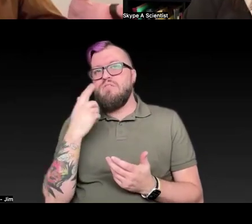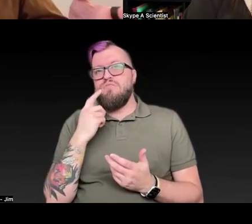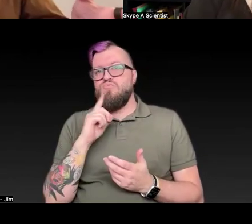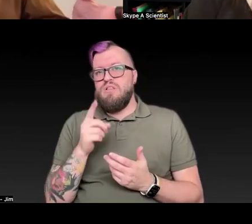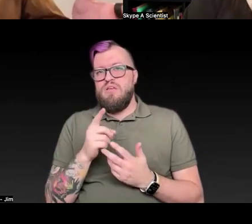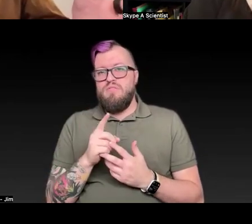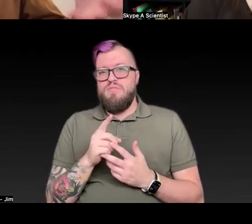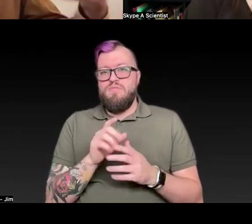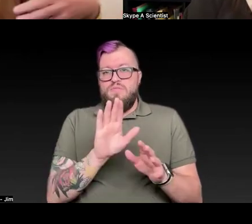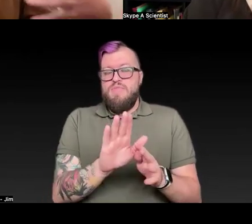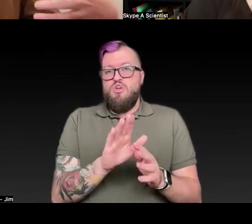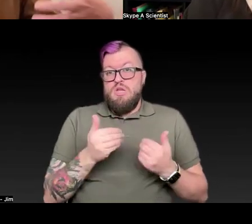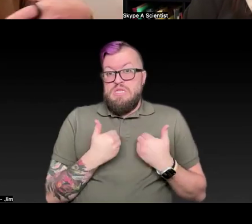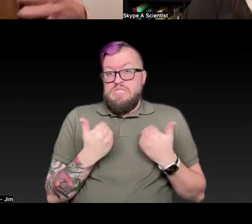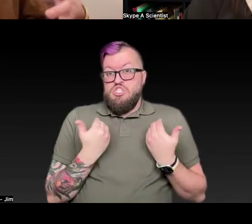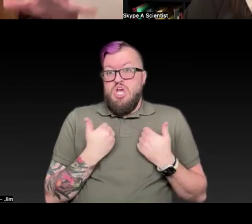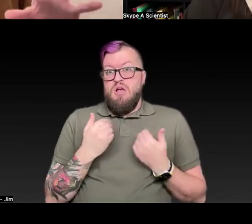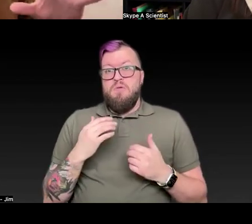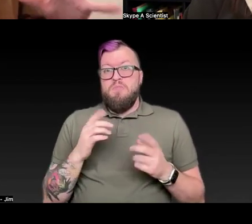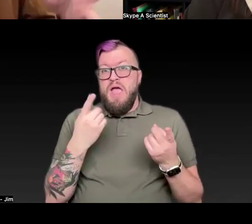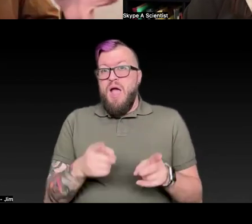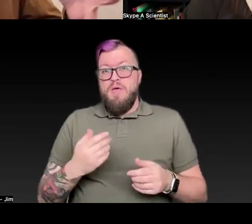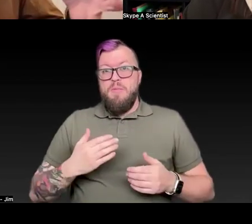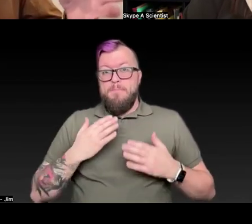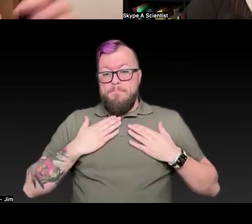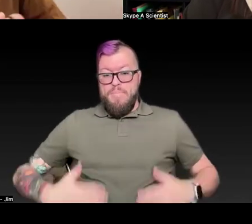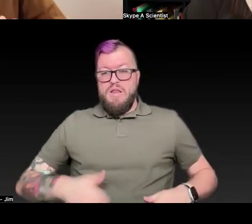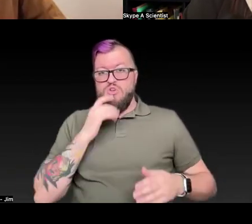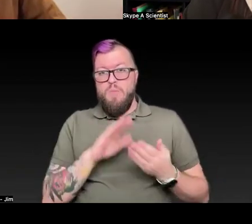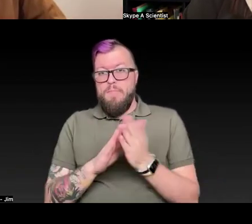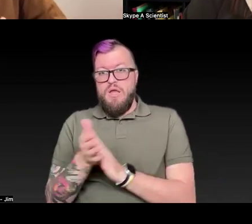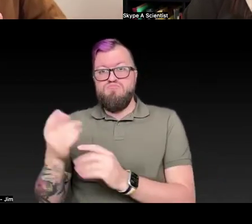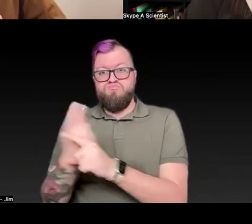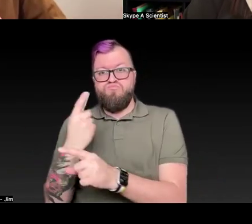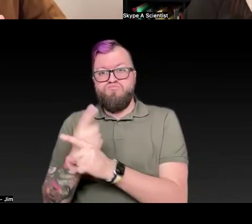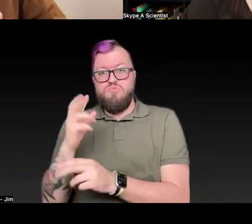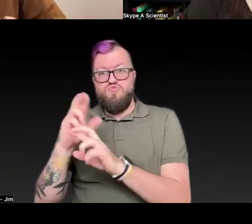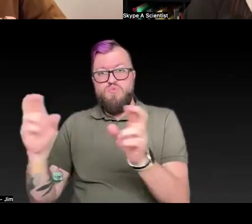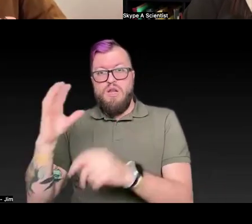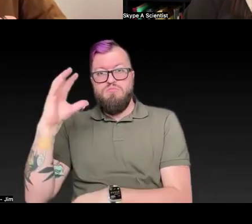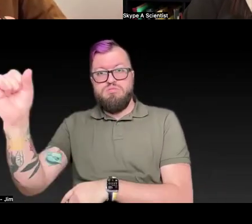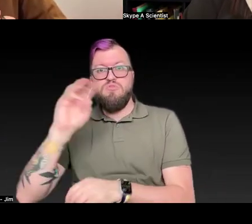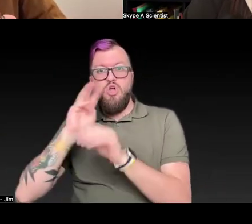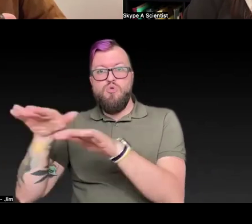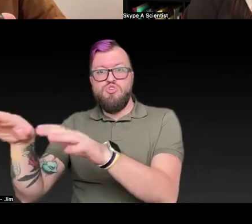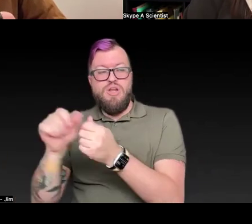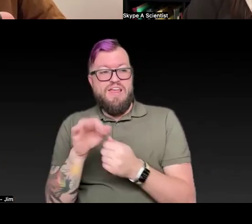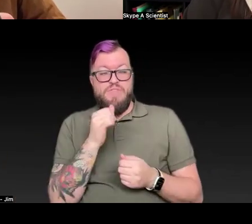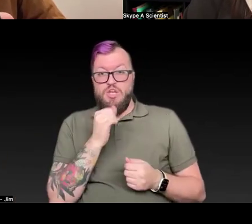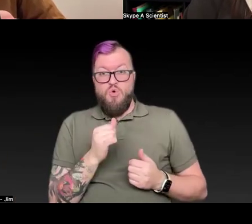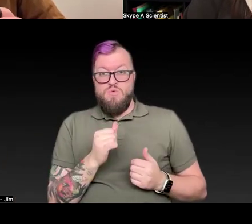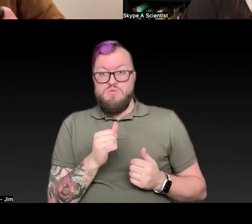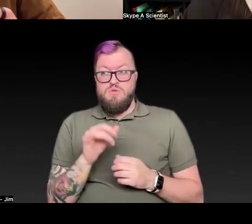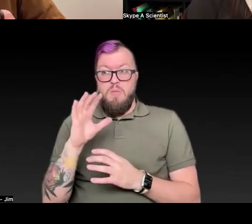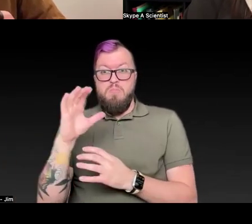juveniles. Their bodies sort of don't mature until they're kind of ready to go out to sea to mate and die. So if that never happens, they kind of stay in this juvenile state.